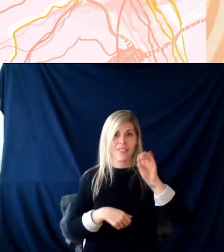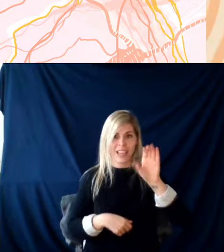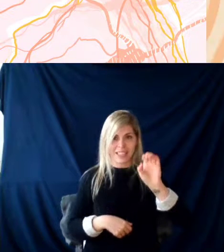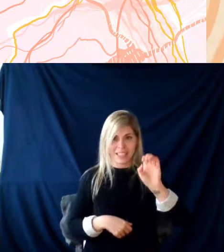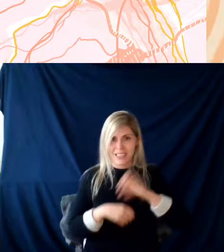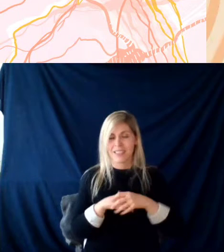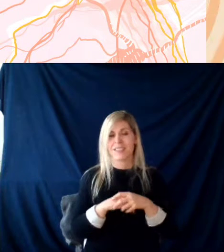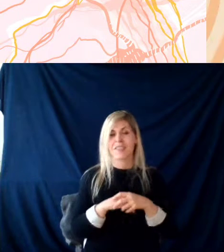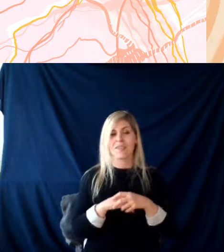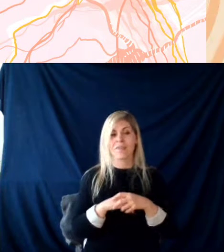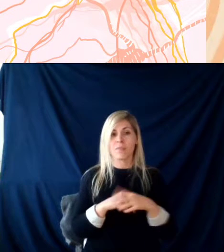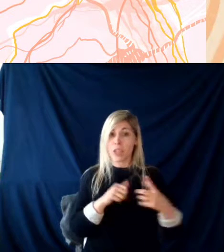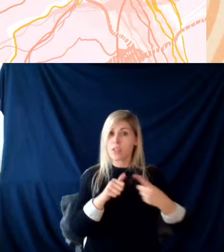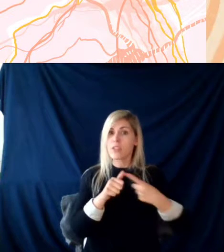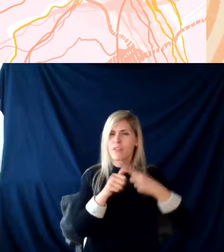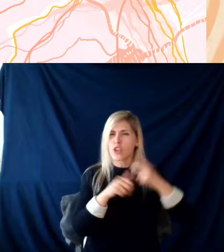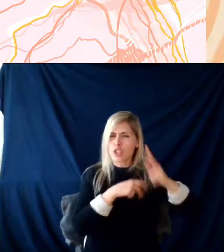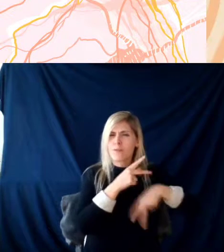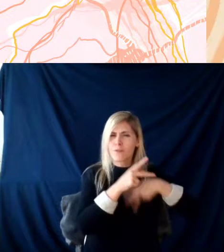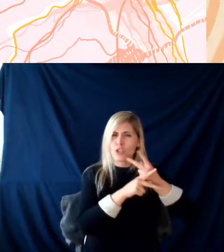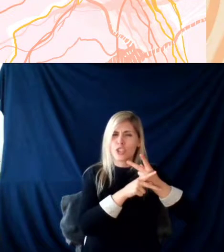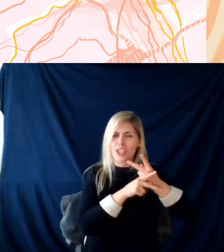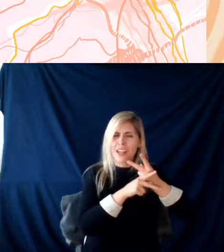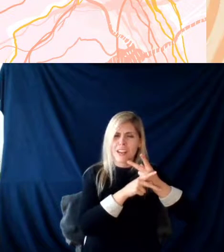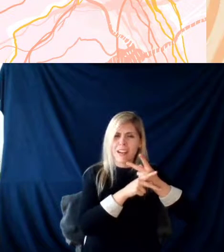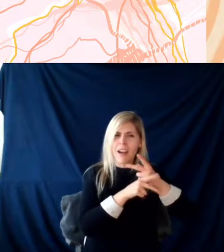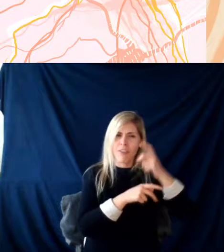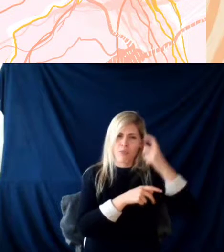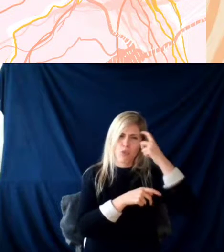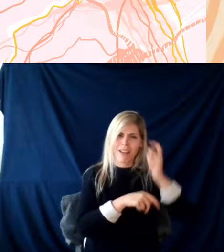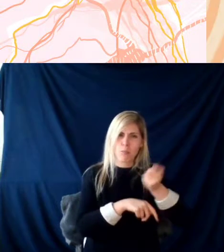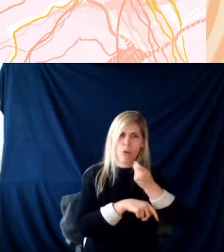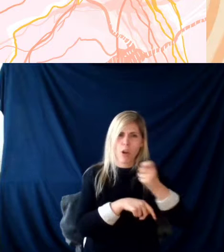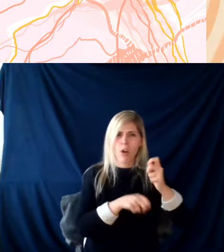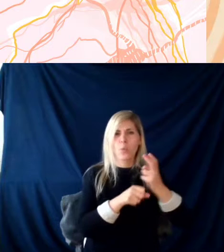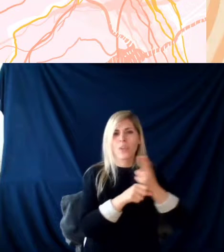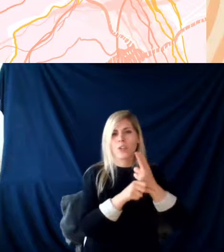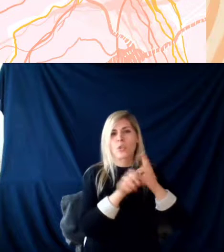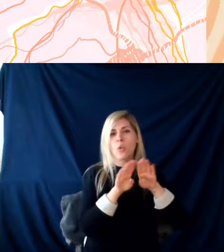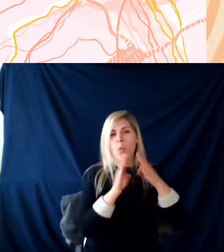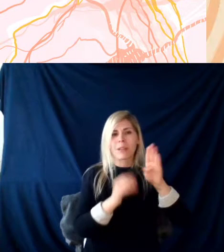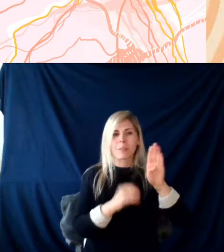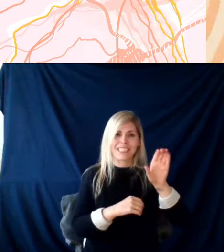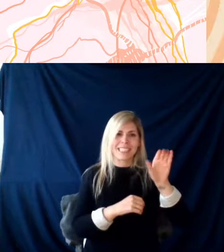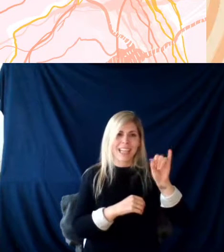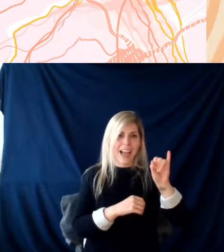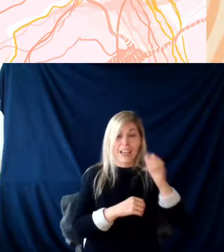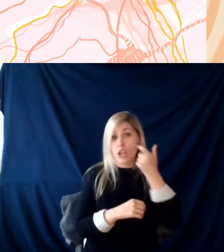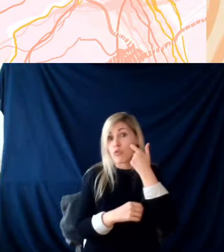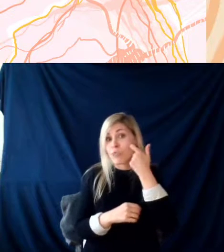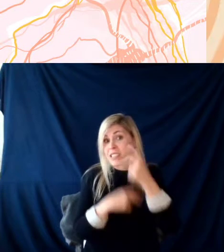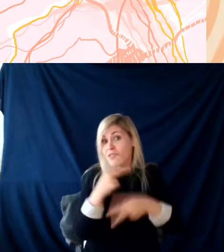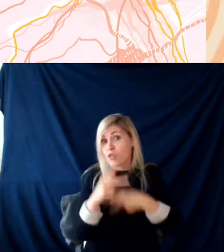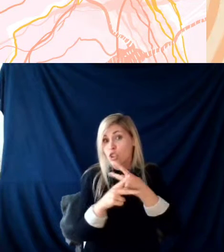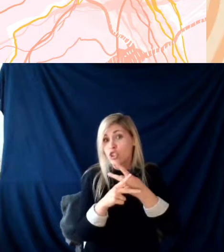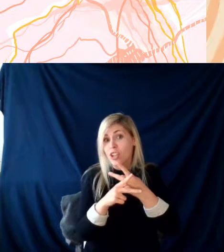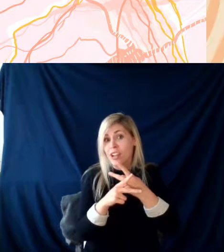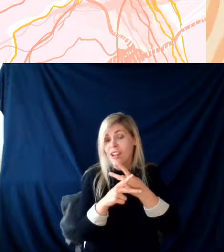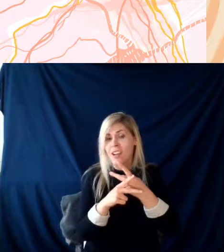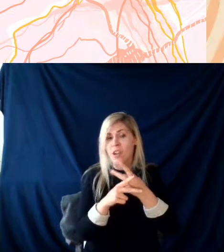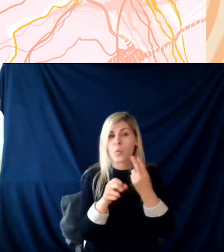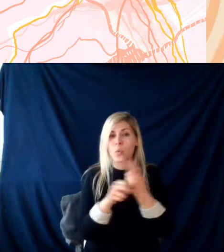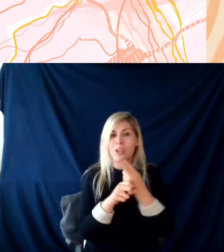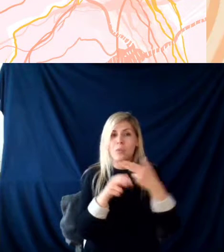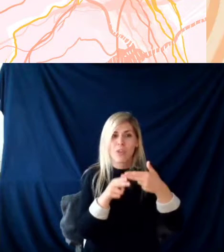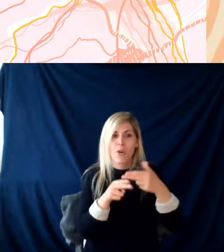specifically, in the first version of Brain Pong that we built, we used an open BCI. And with our latest version, we use a device